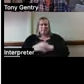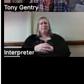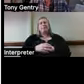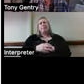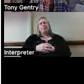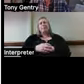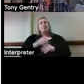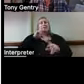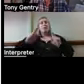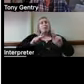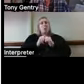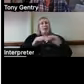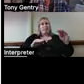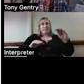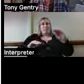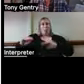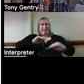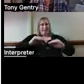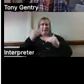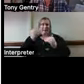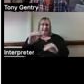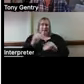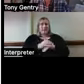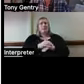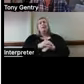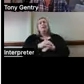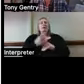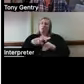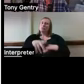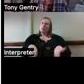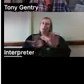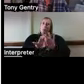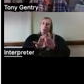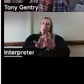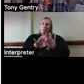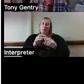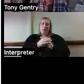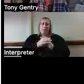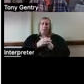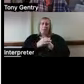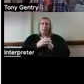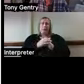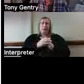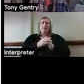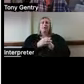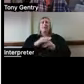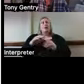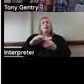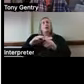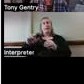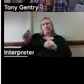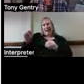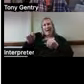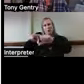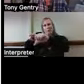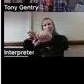For people with mobility impairments, these are important features. There are grab bars in a bathroom, including a